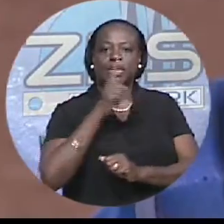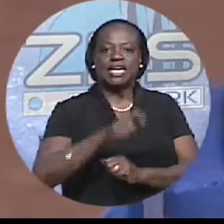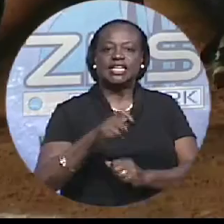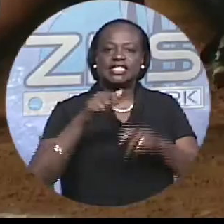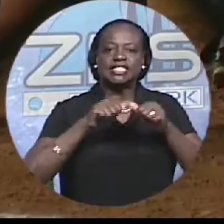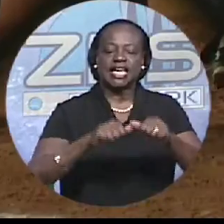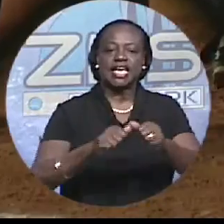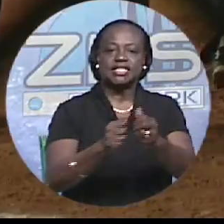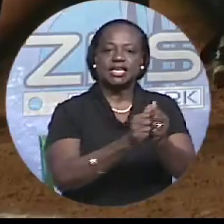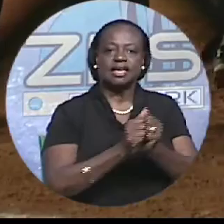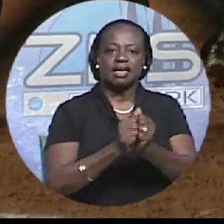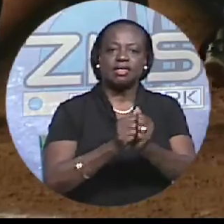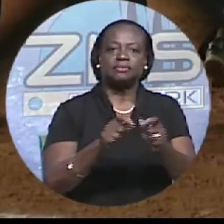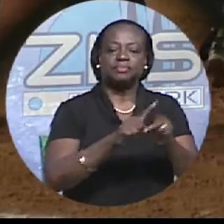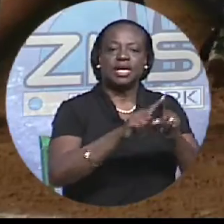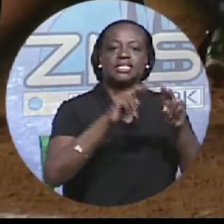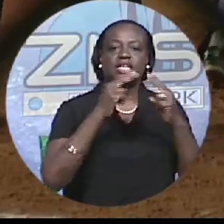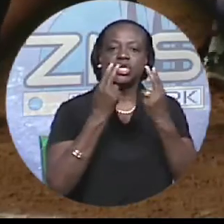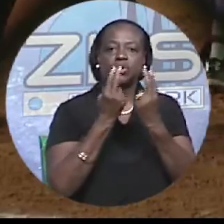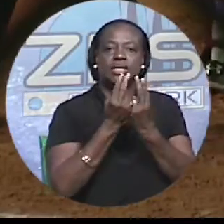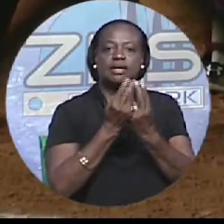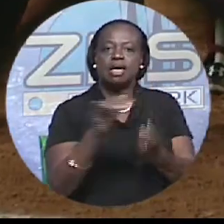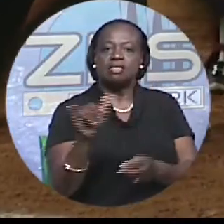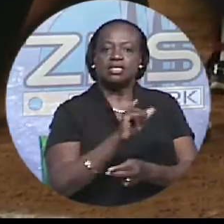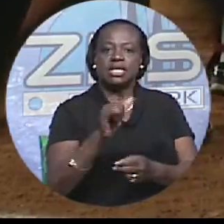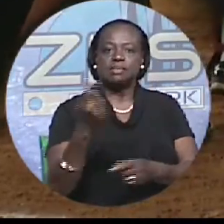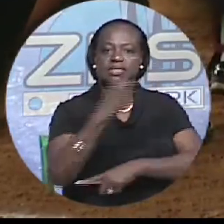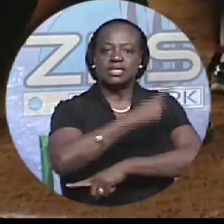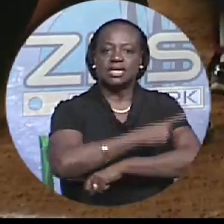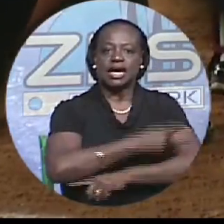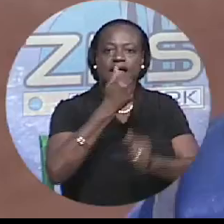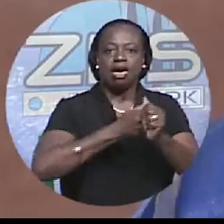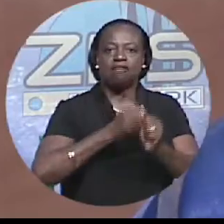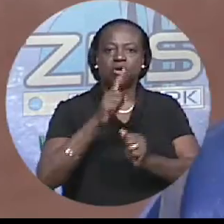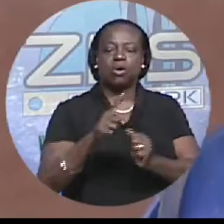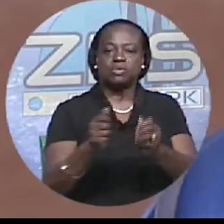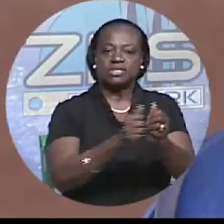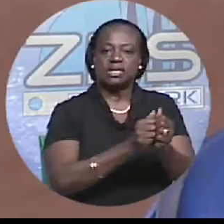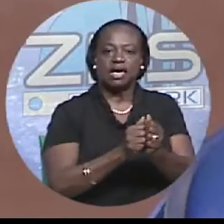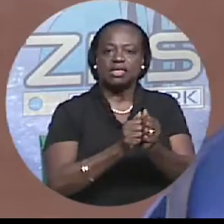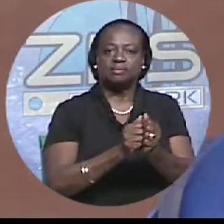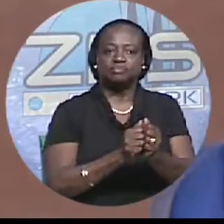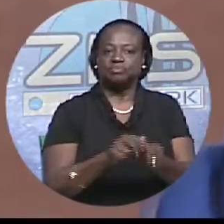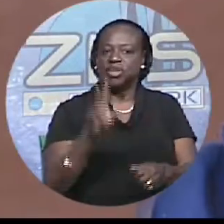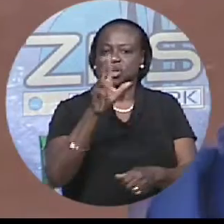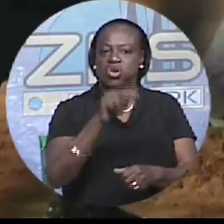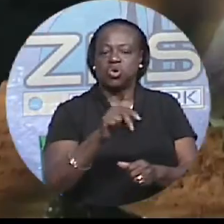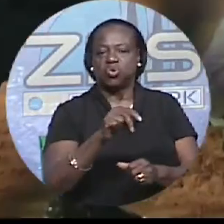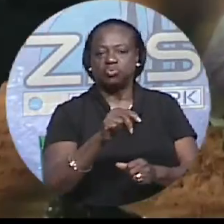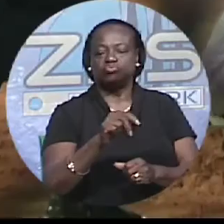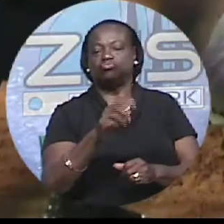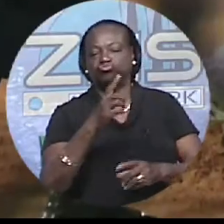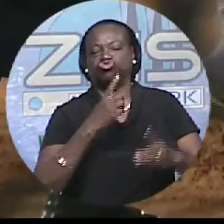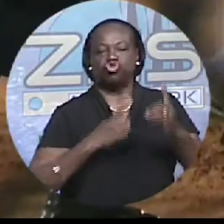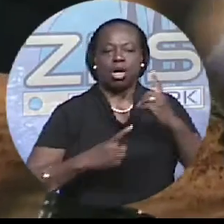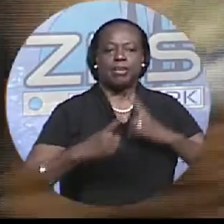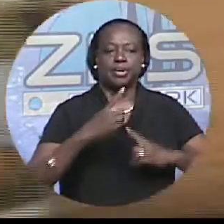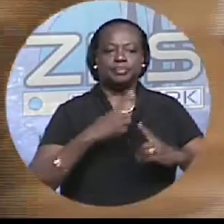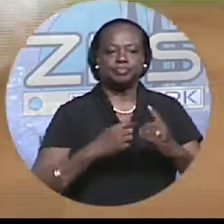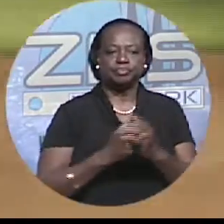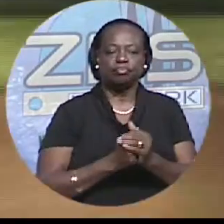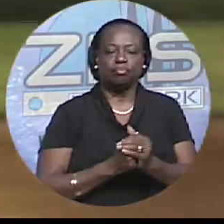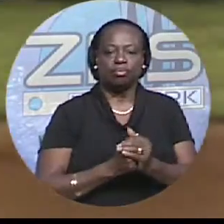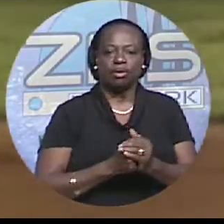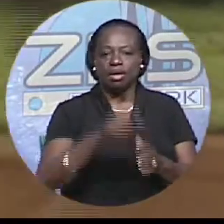unit, and like how we was tonight, everyone was together and no drama, chemistry. Now in the men's feature game,